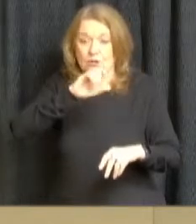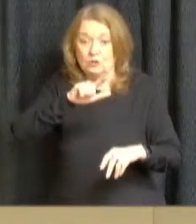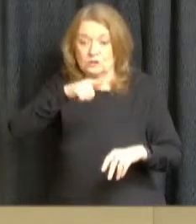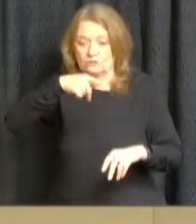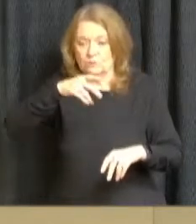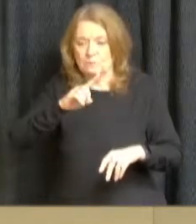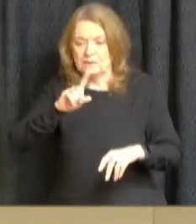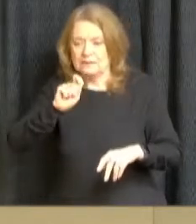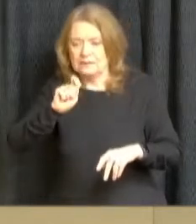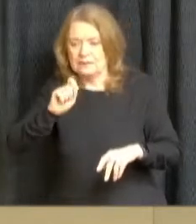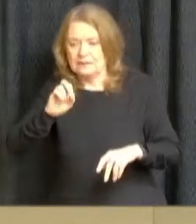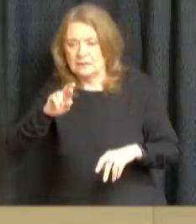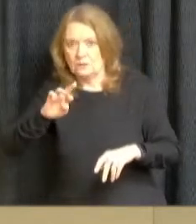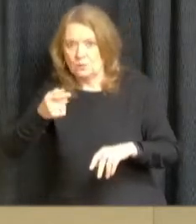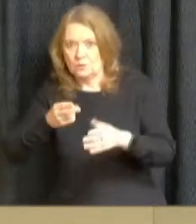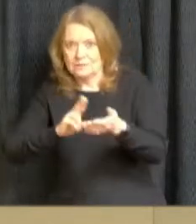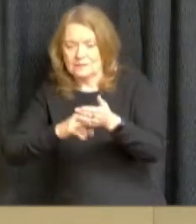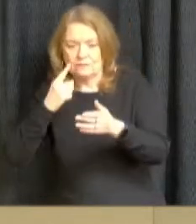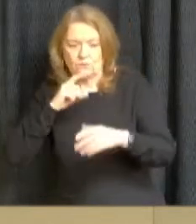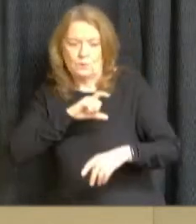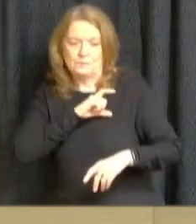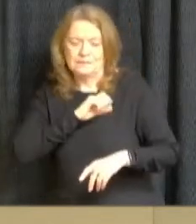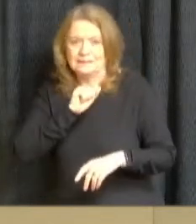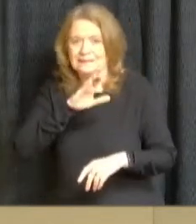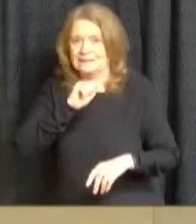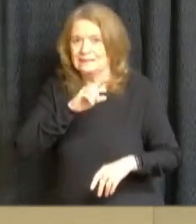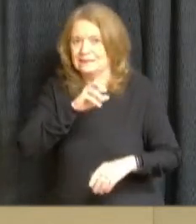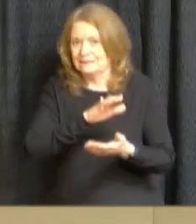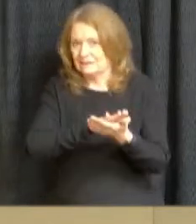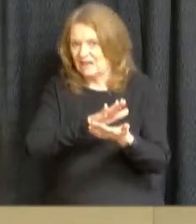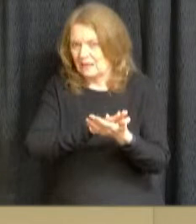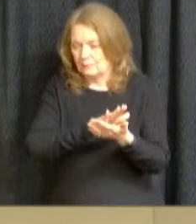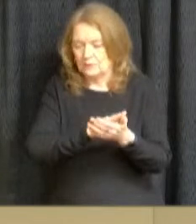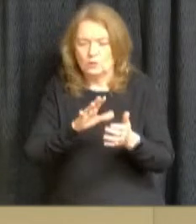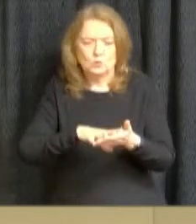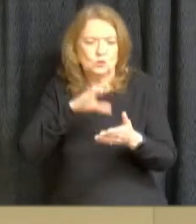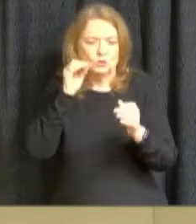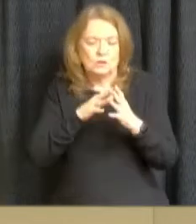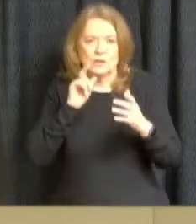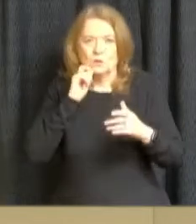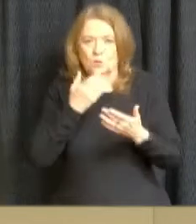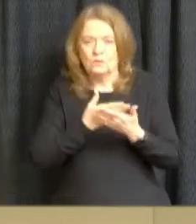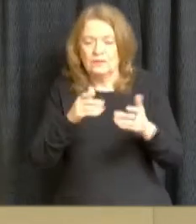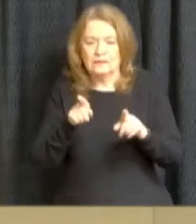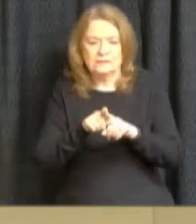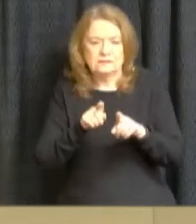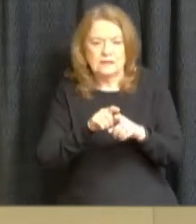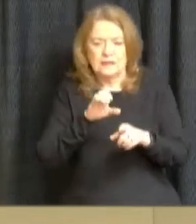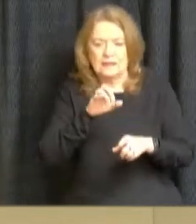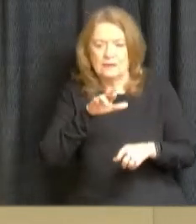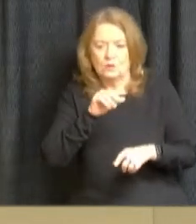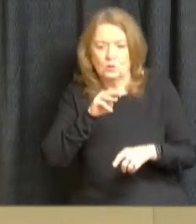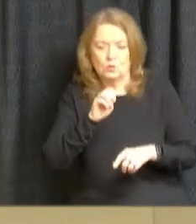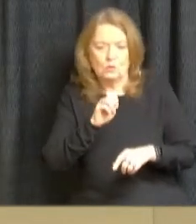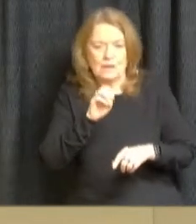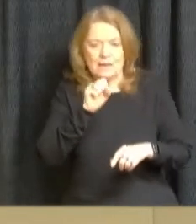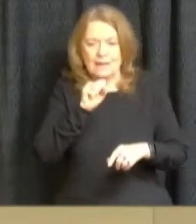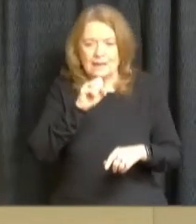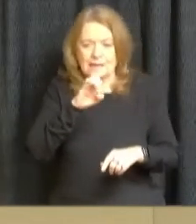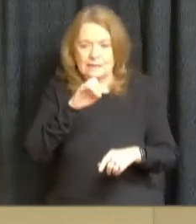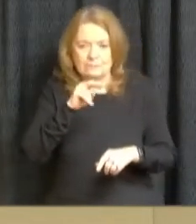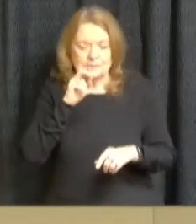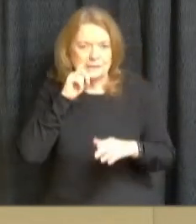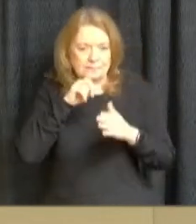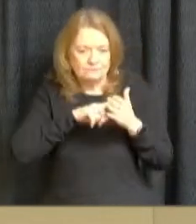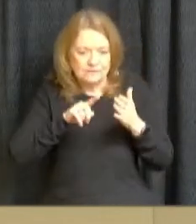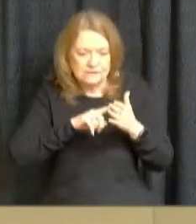clarksvillepd.org to sign up for it. There's a lot of cool stuff that you're going to learn there, like crime scene investigation,